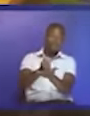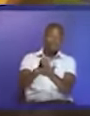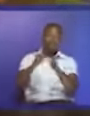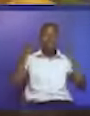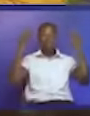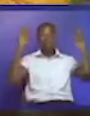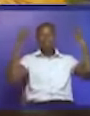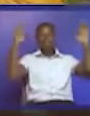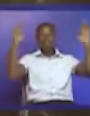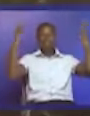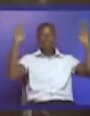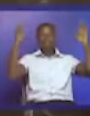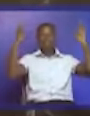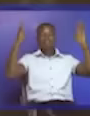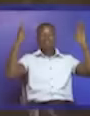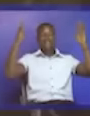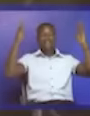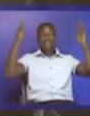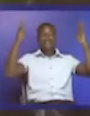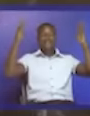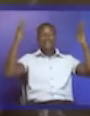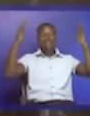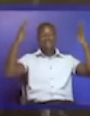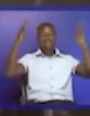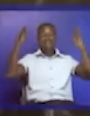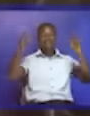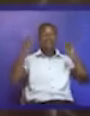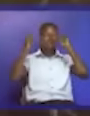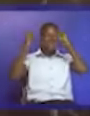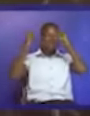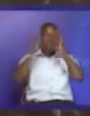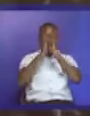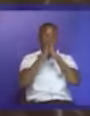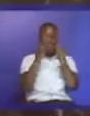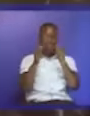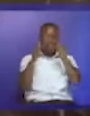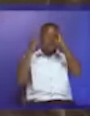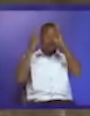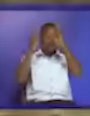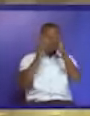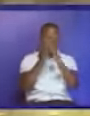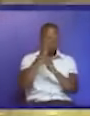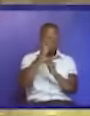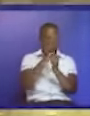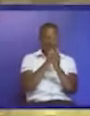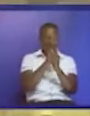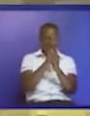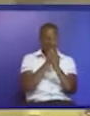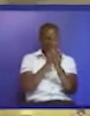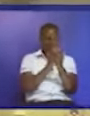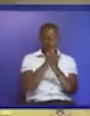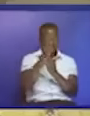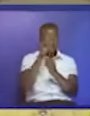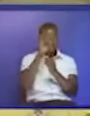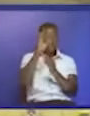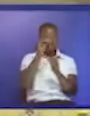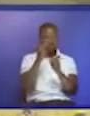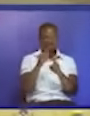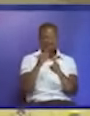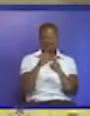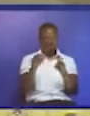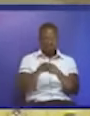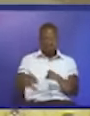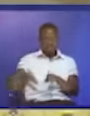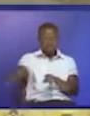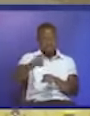hand clap. Let me pray for you. Father, upon the integrity of your word and upon their confession, I declare that your